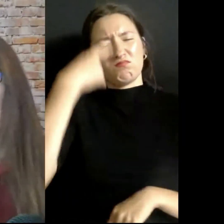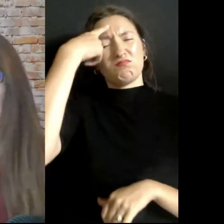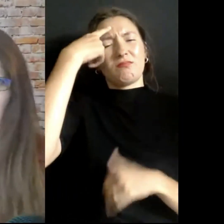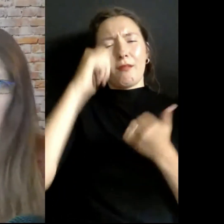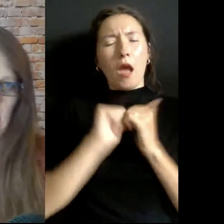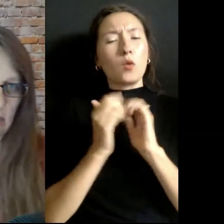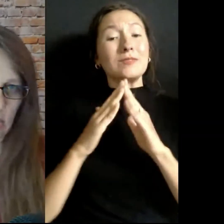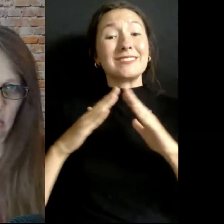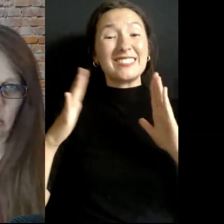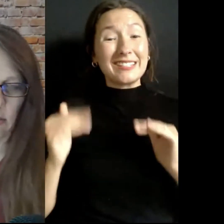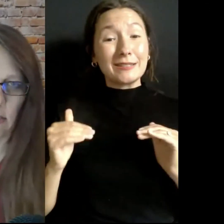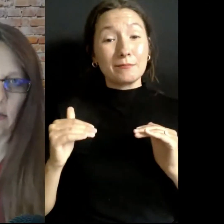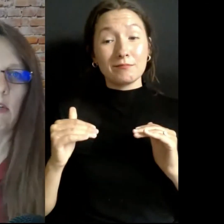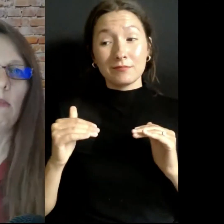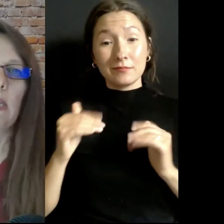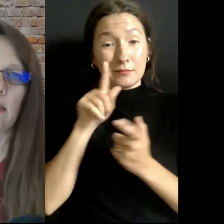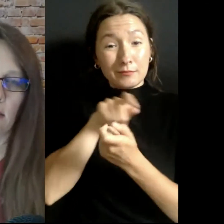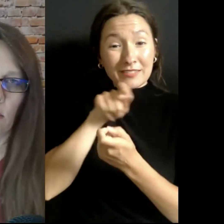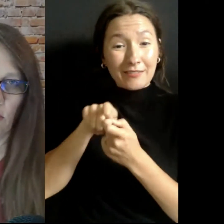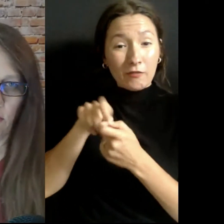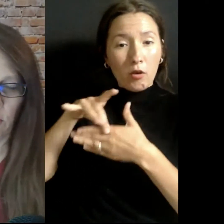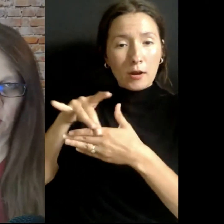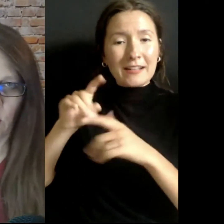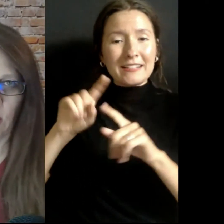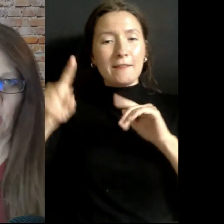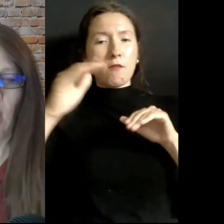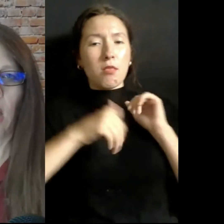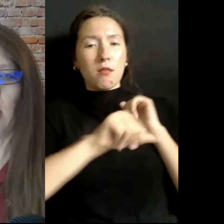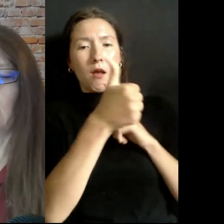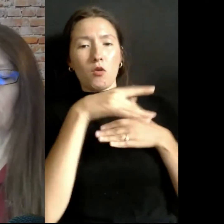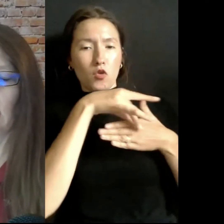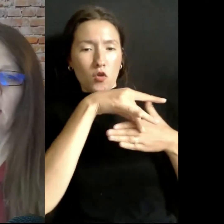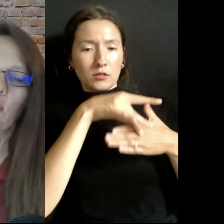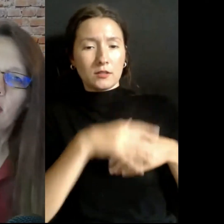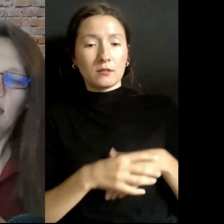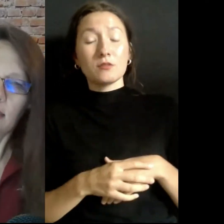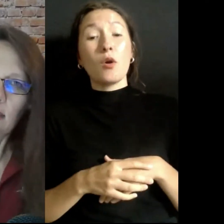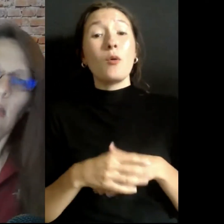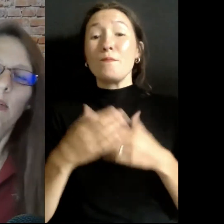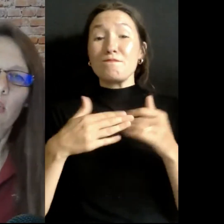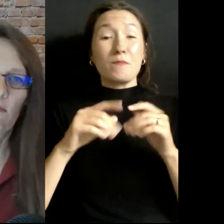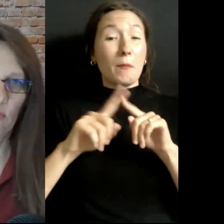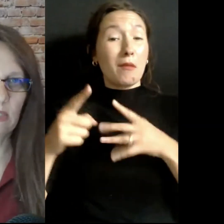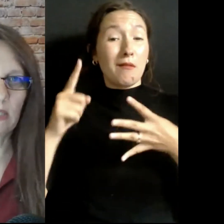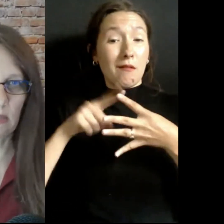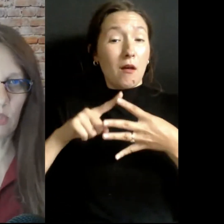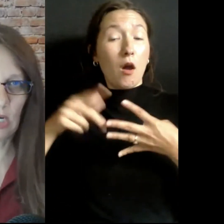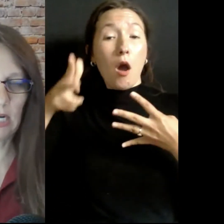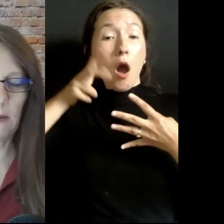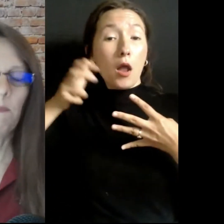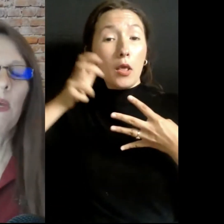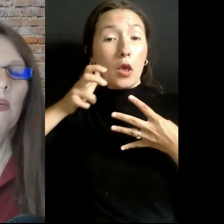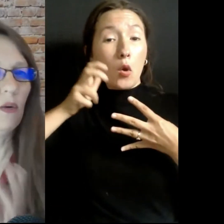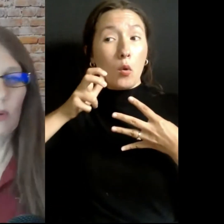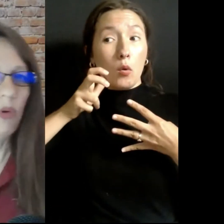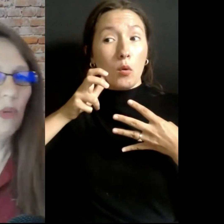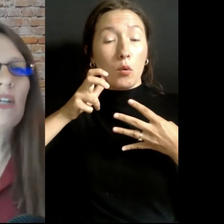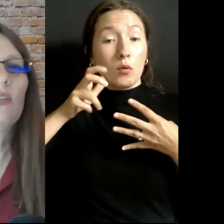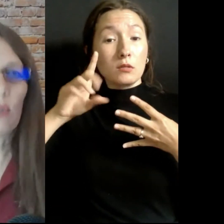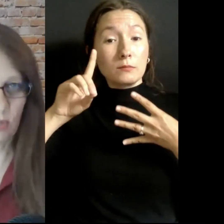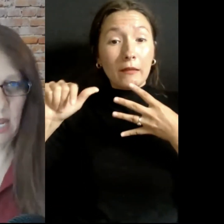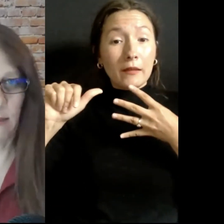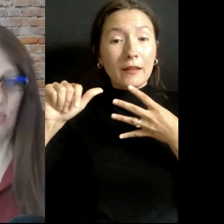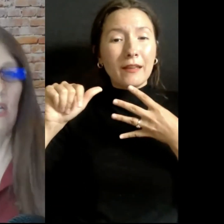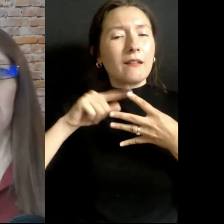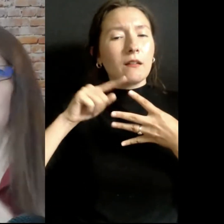there's a lot of strategies to include and be accessible for folks with audio challenges. It's not that much different with systems training. You know, we want to